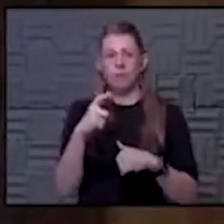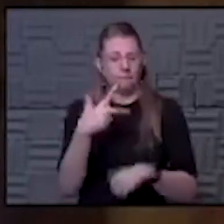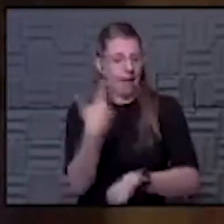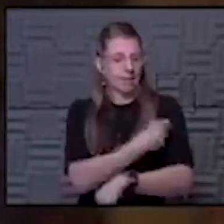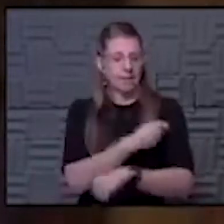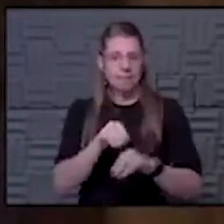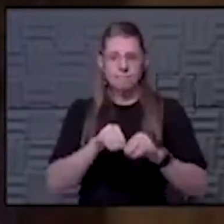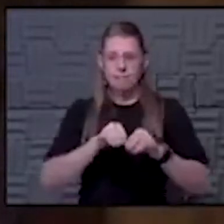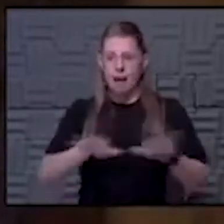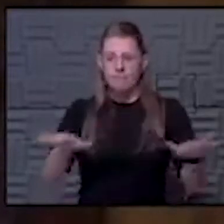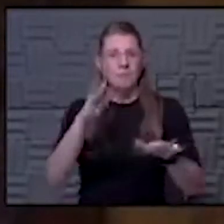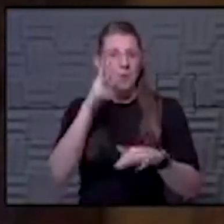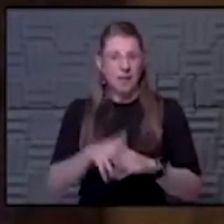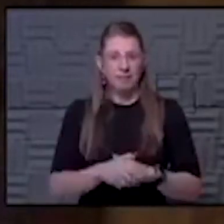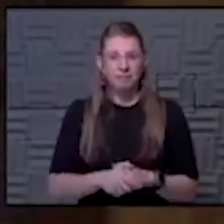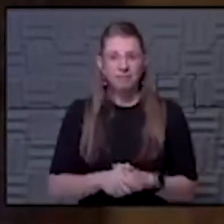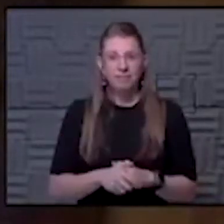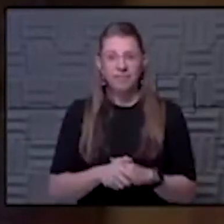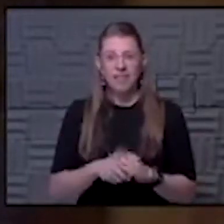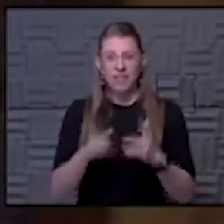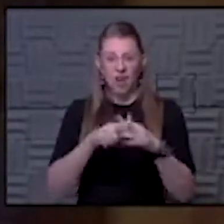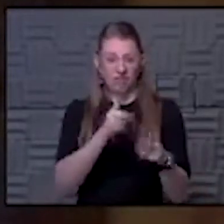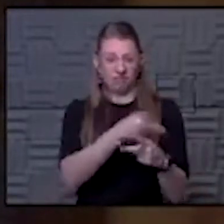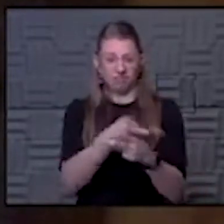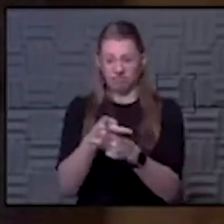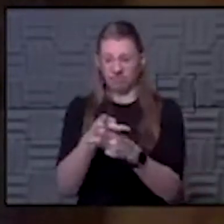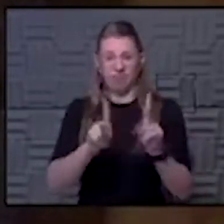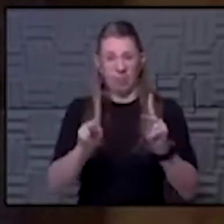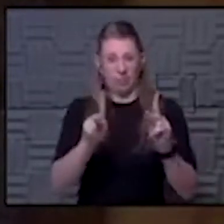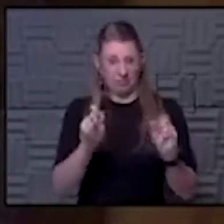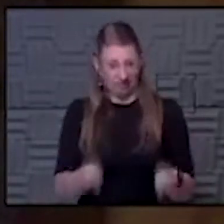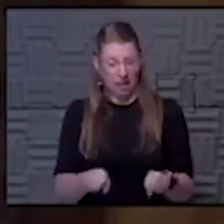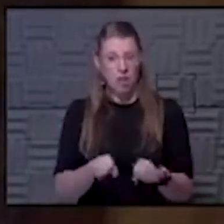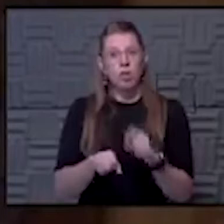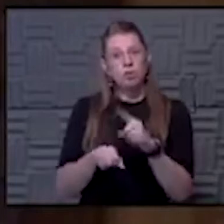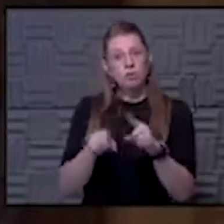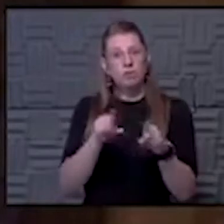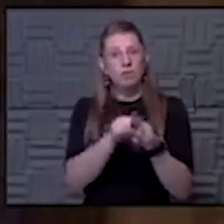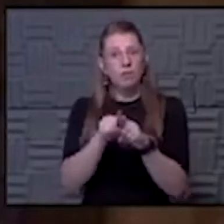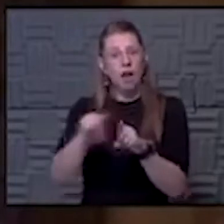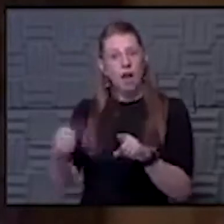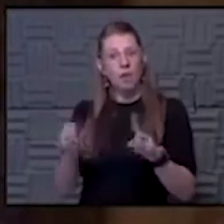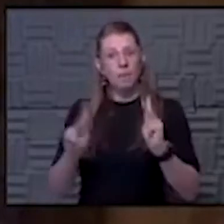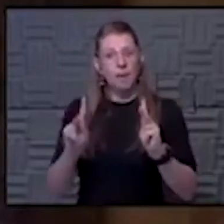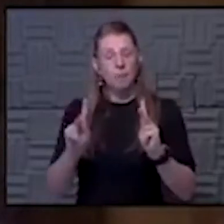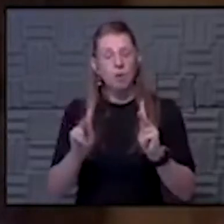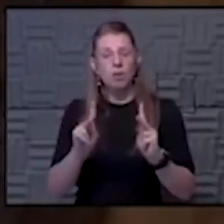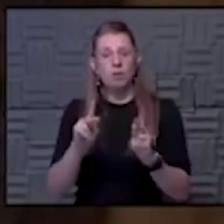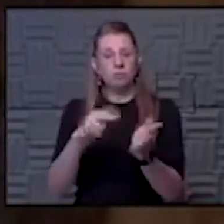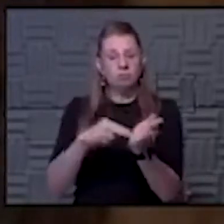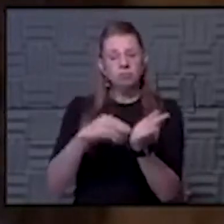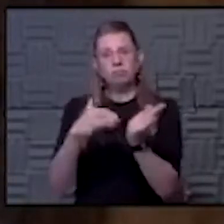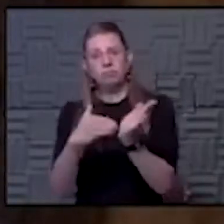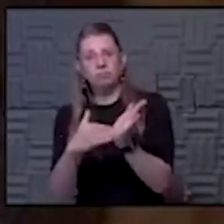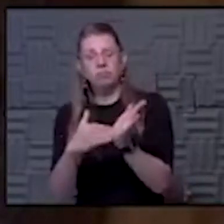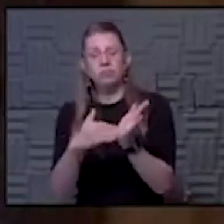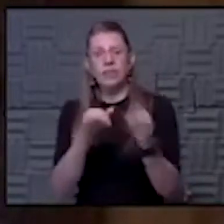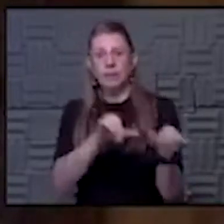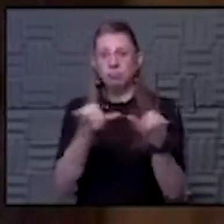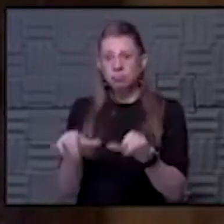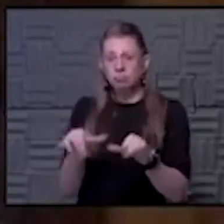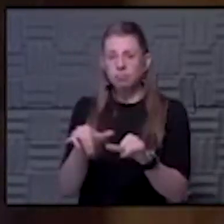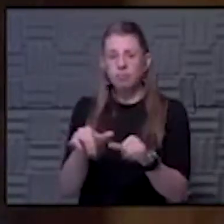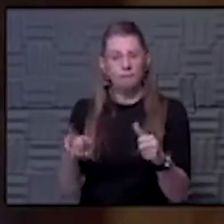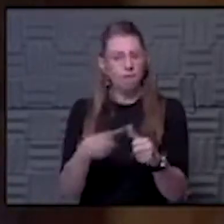able to start taking care of folks. You and others like you who are frontline healthcare workers are first in